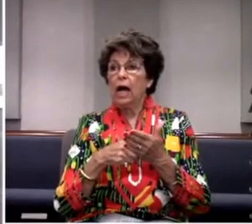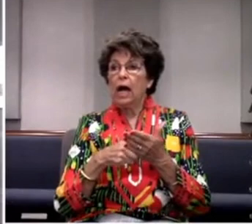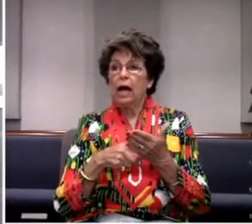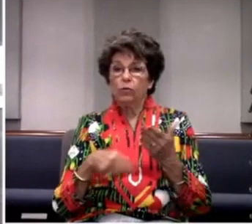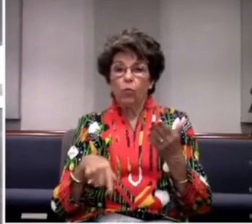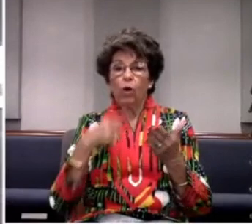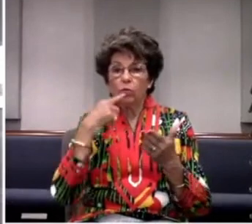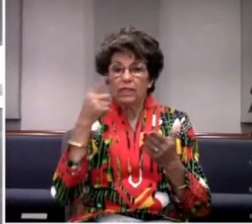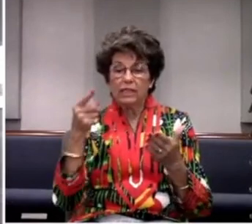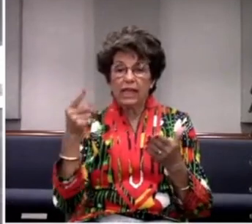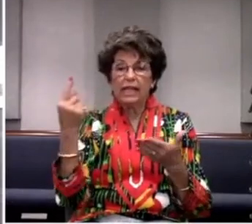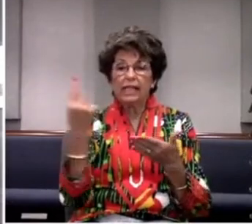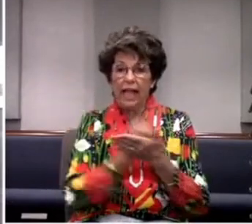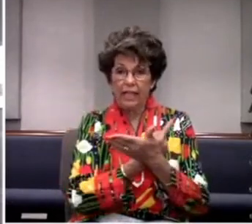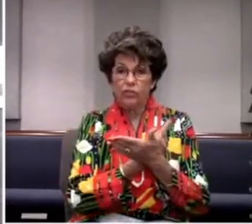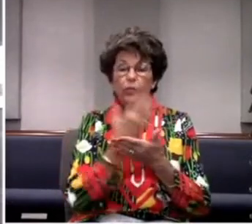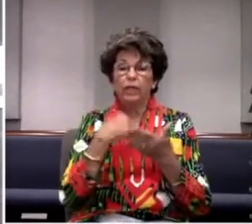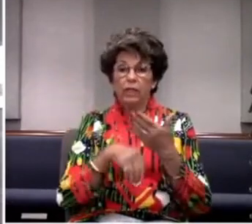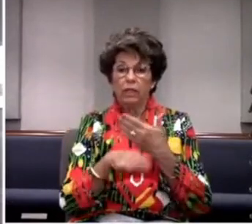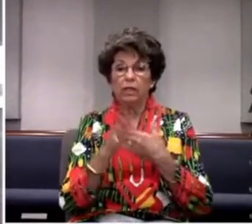Church.